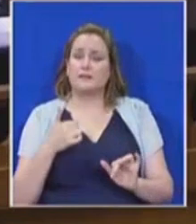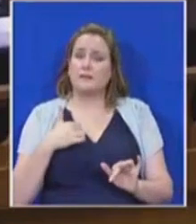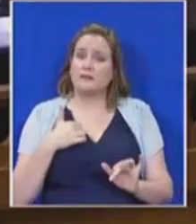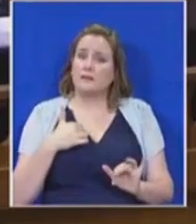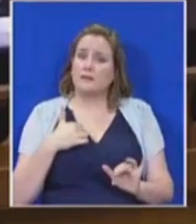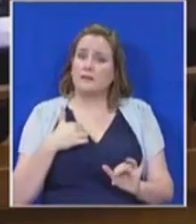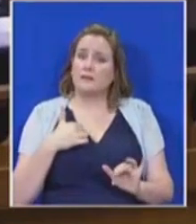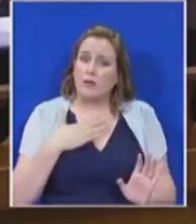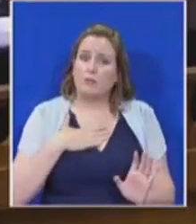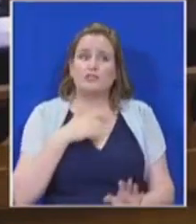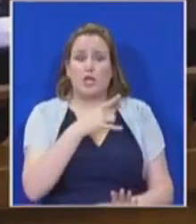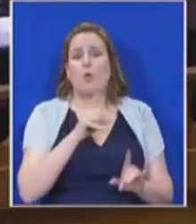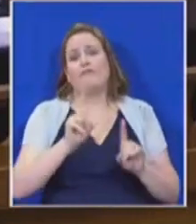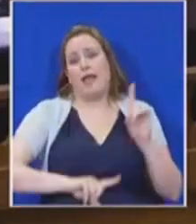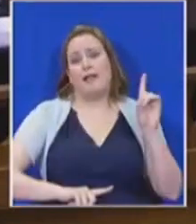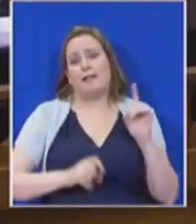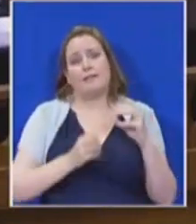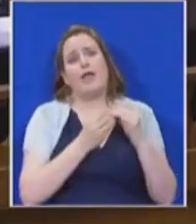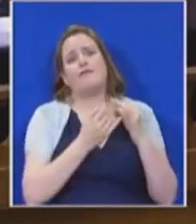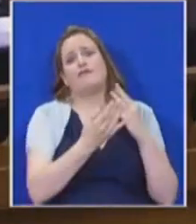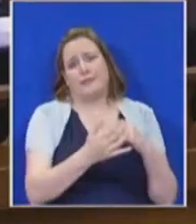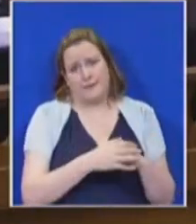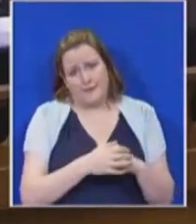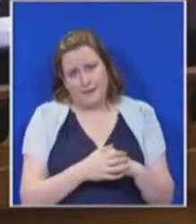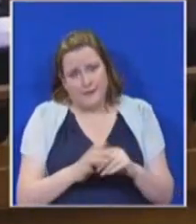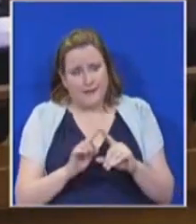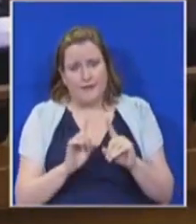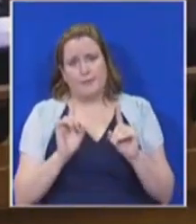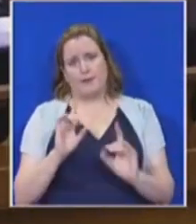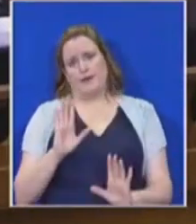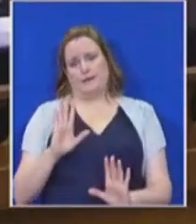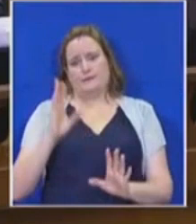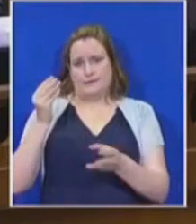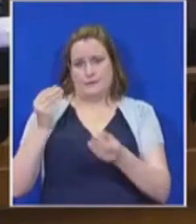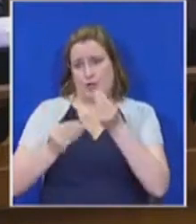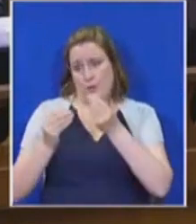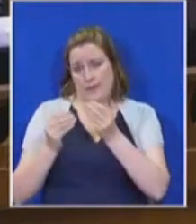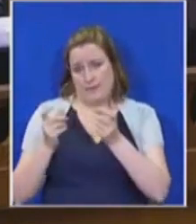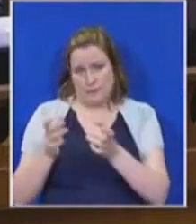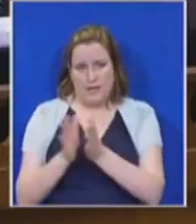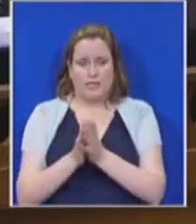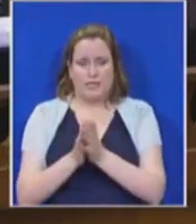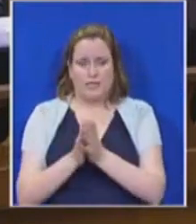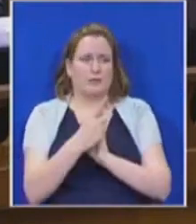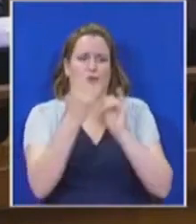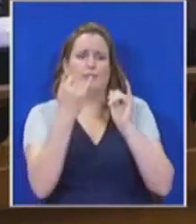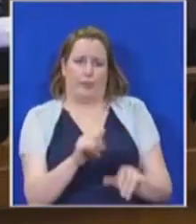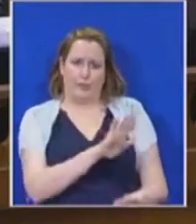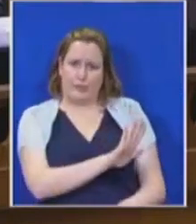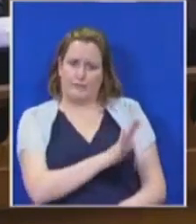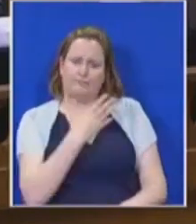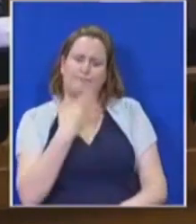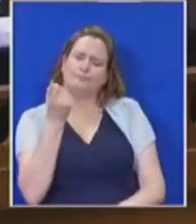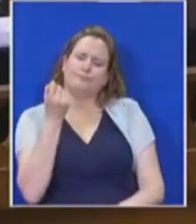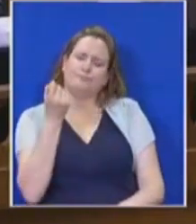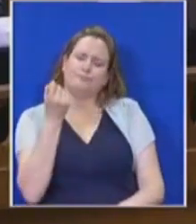virtually everything else that you are doing, particularly in terms of economic management and transformation. But you cannot fail on